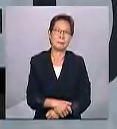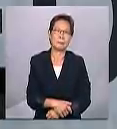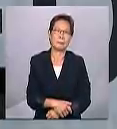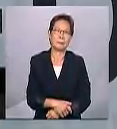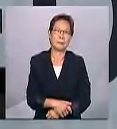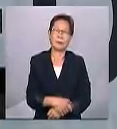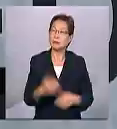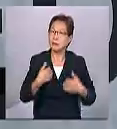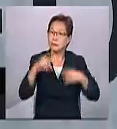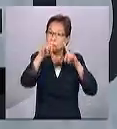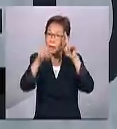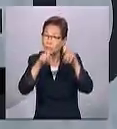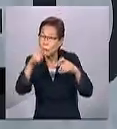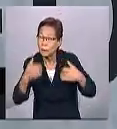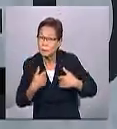Okay, ada lagi?